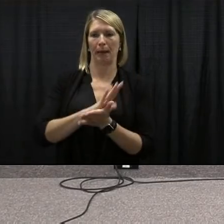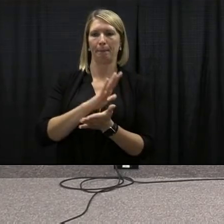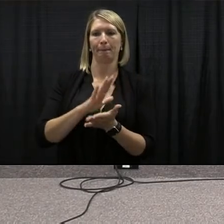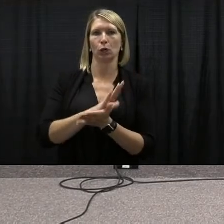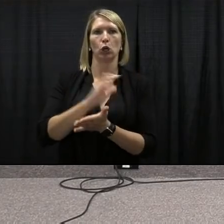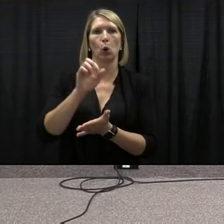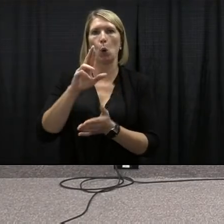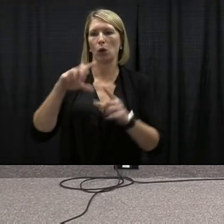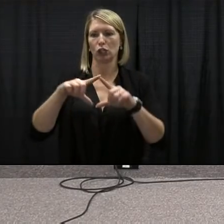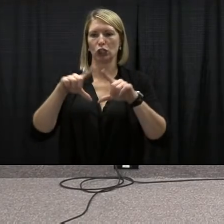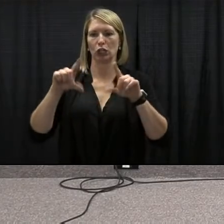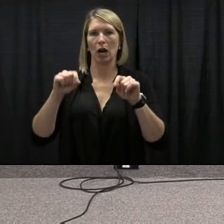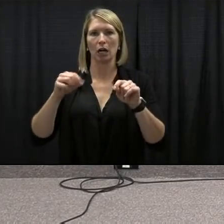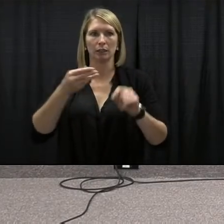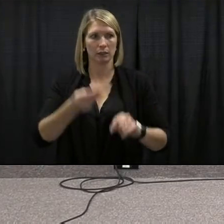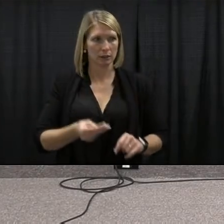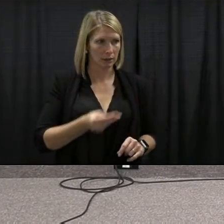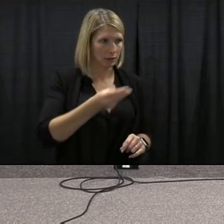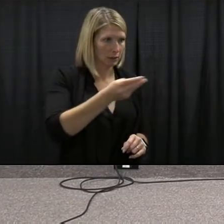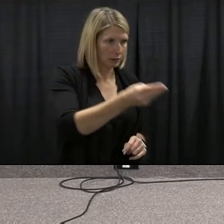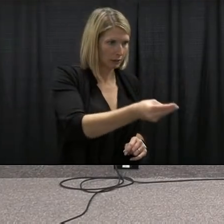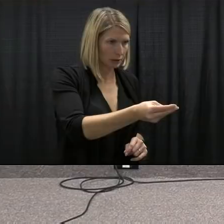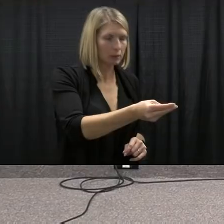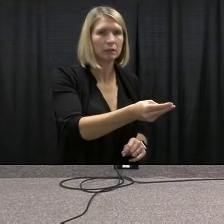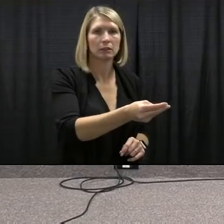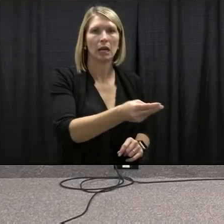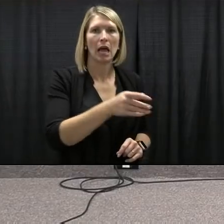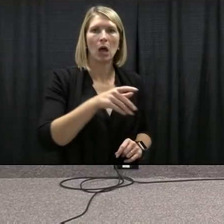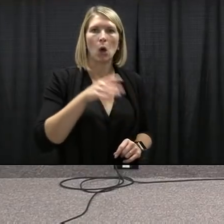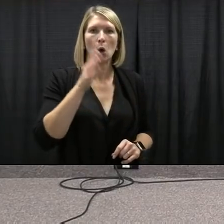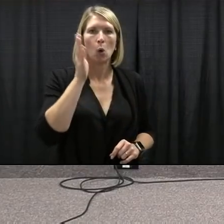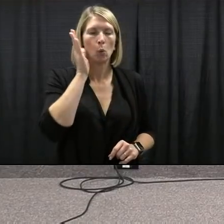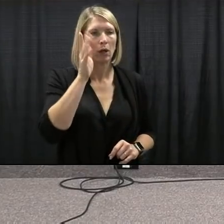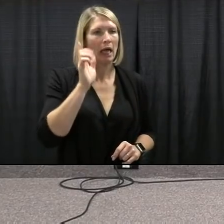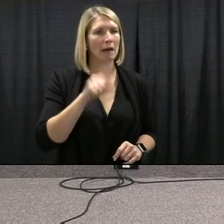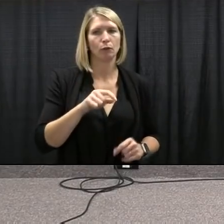be excluded from certain businesses and events until they can get their copy?